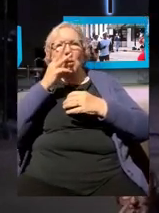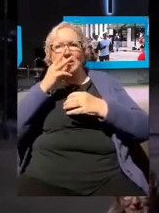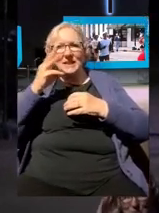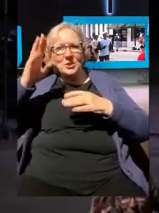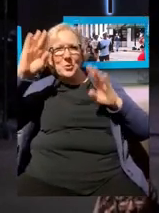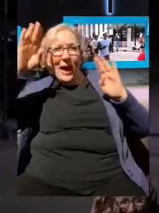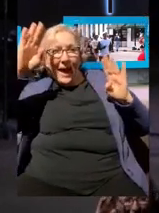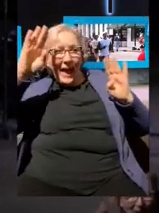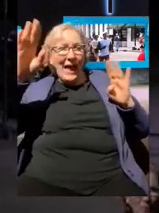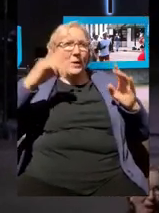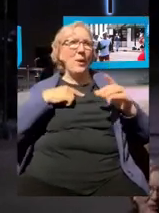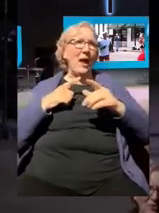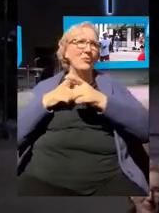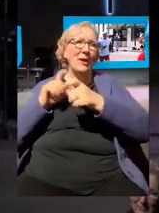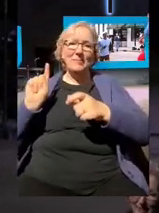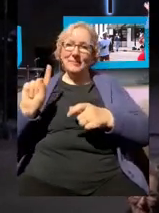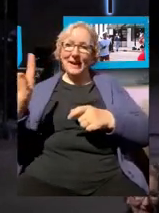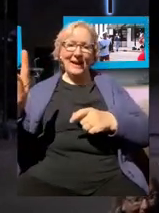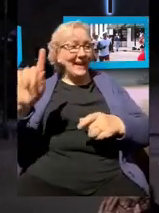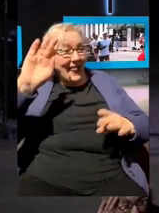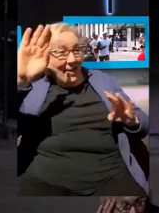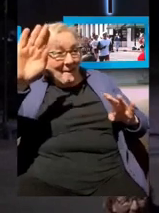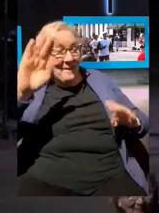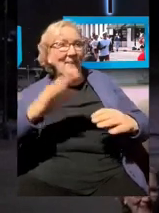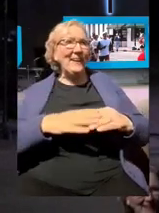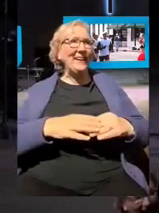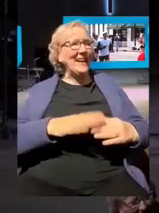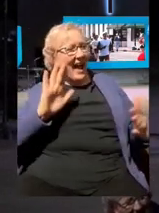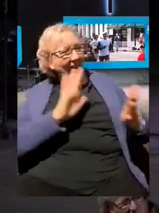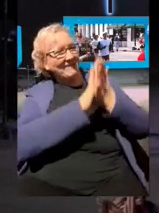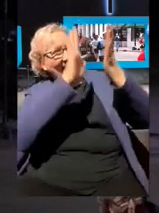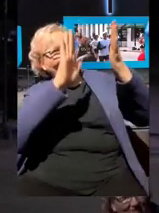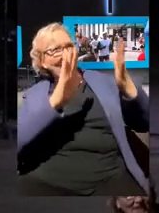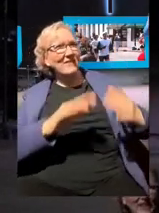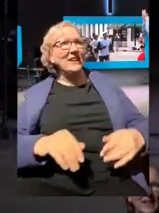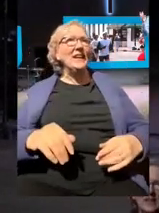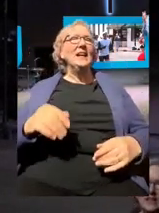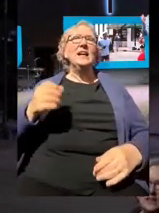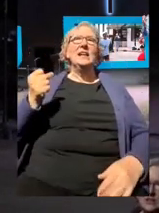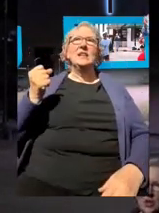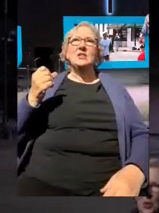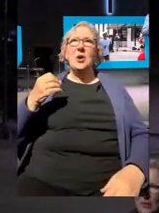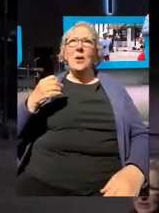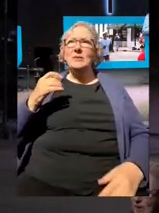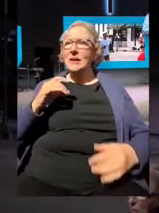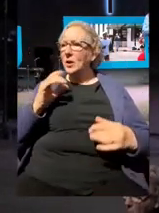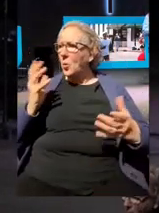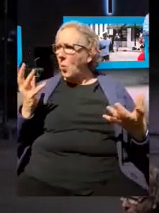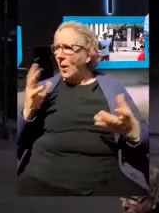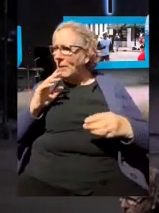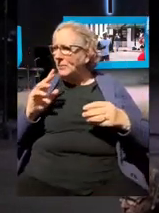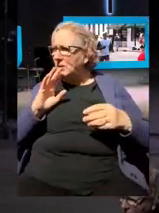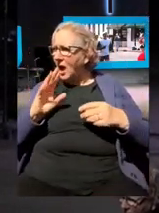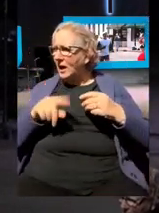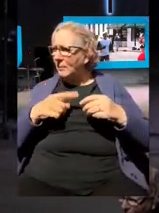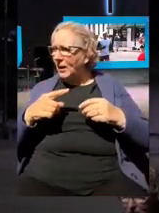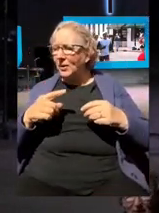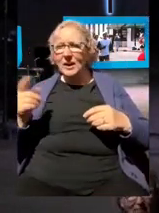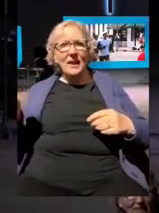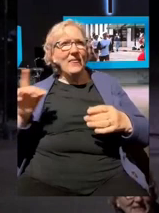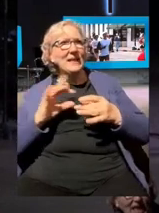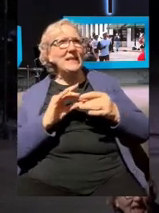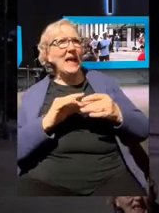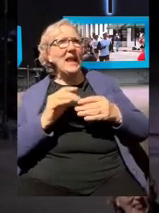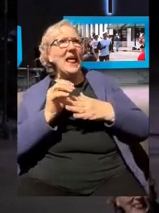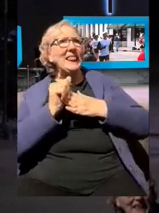I ran by and give me a high five. And so I said, what's everybody talking about? And they said, the lead